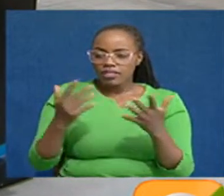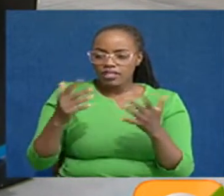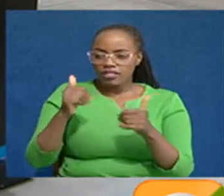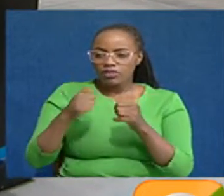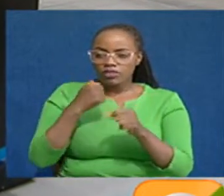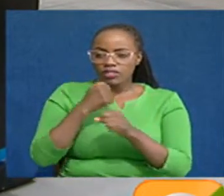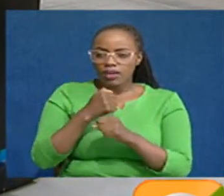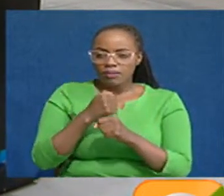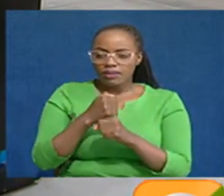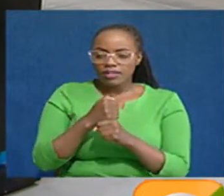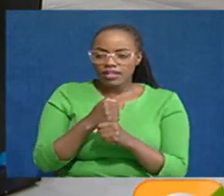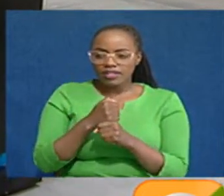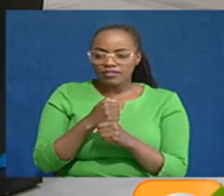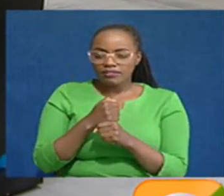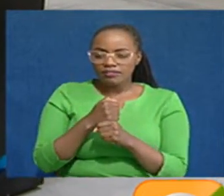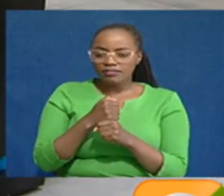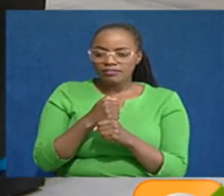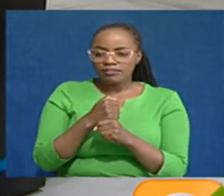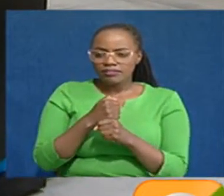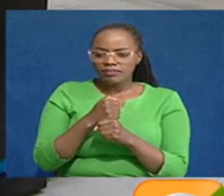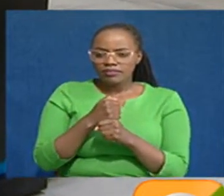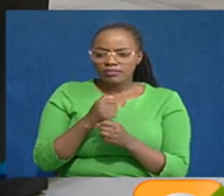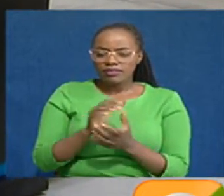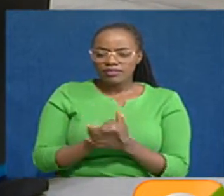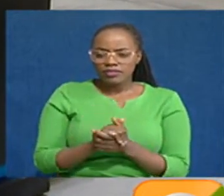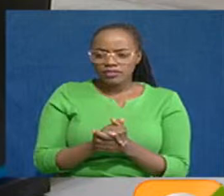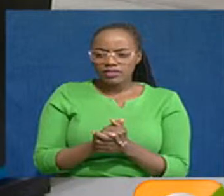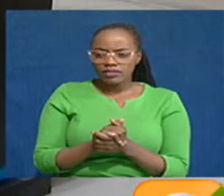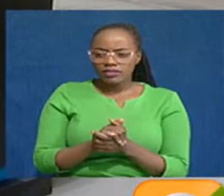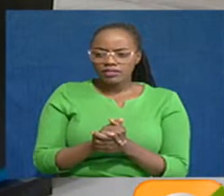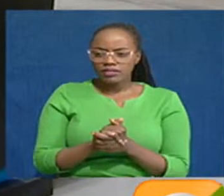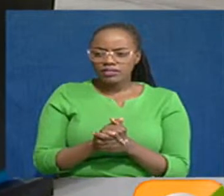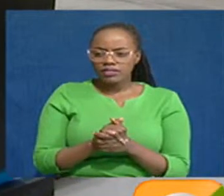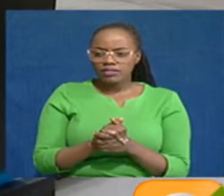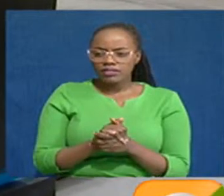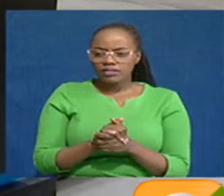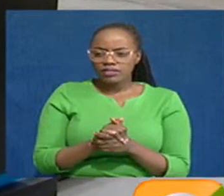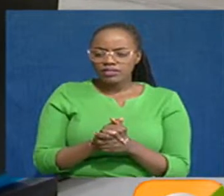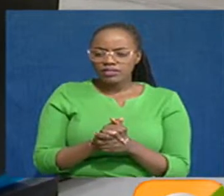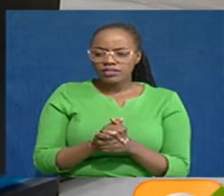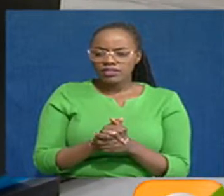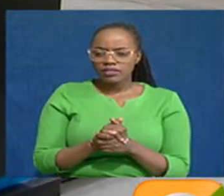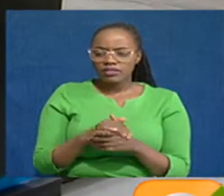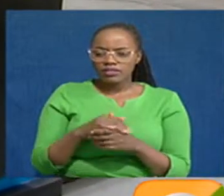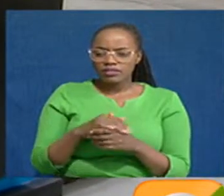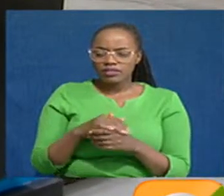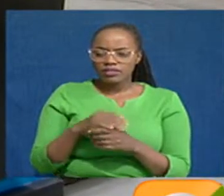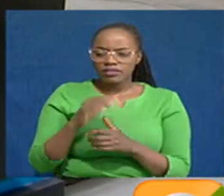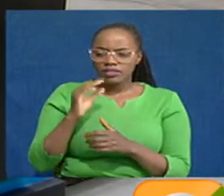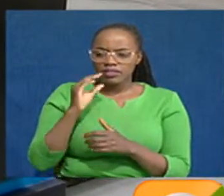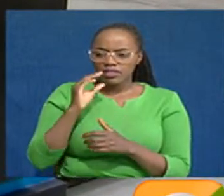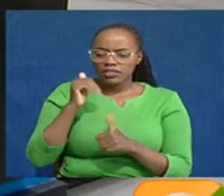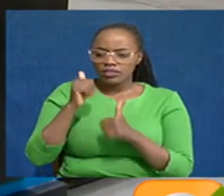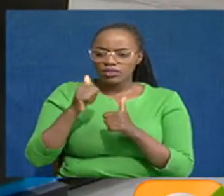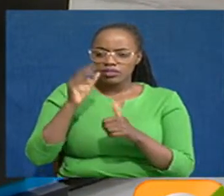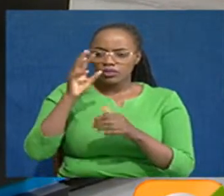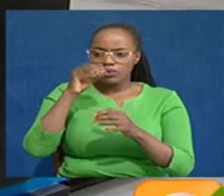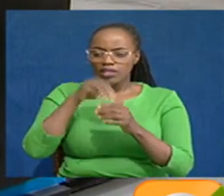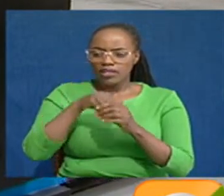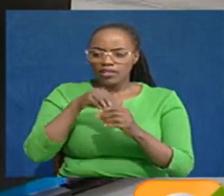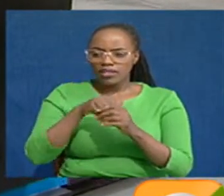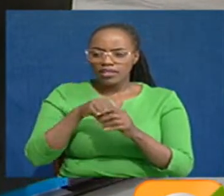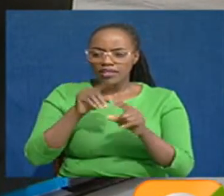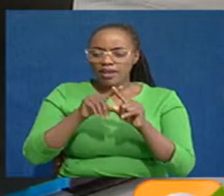the petroleum companies. So just trying to manage cash flow, then they just took that direction.